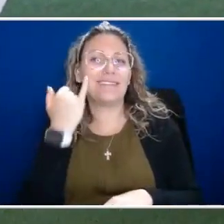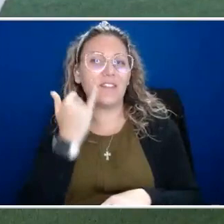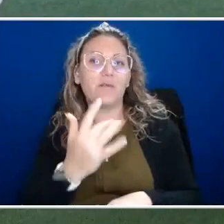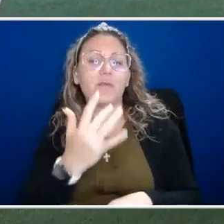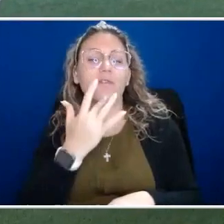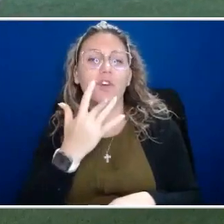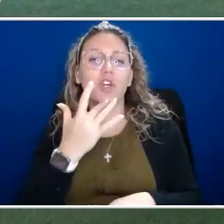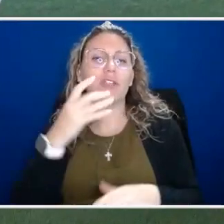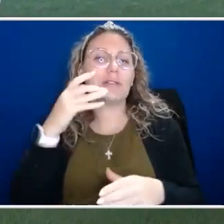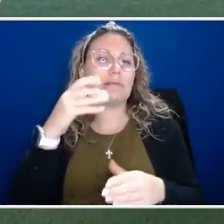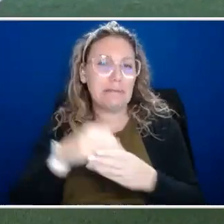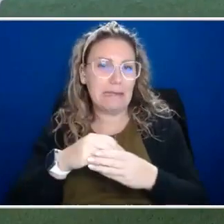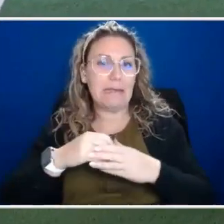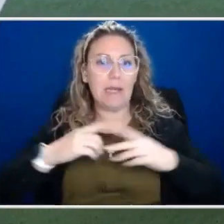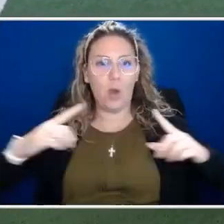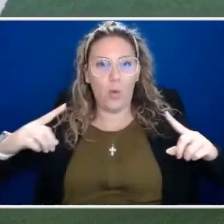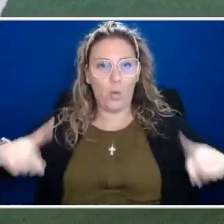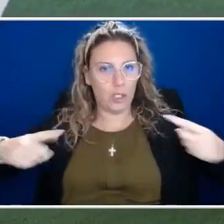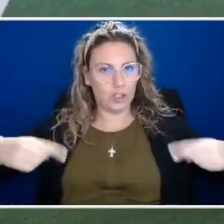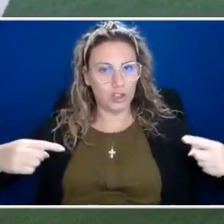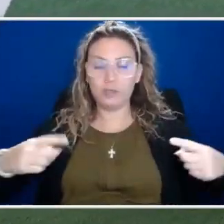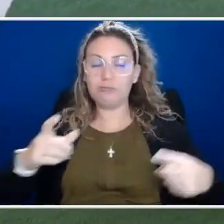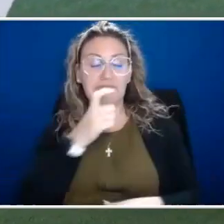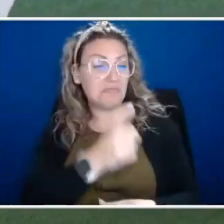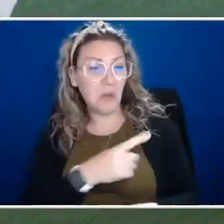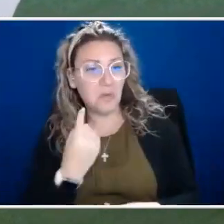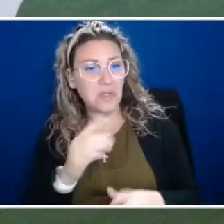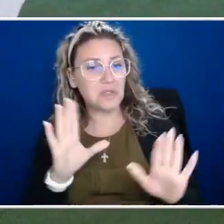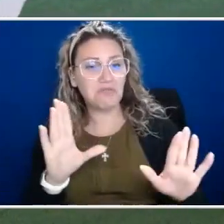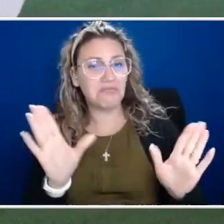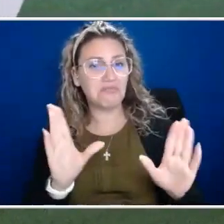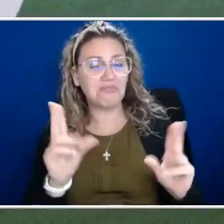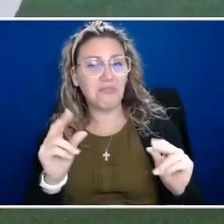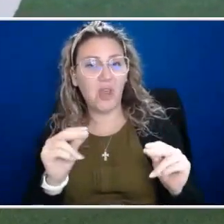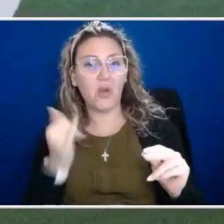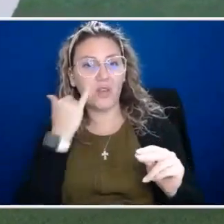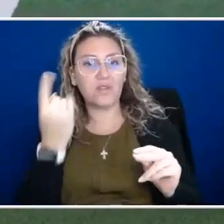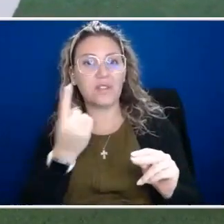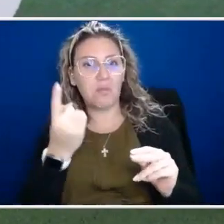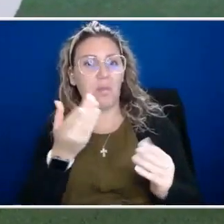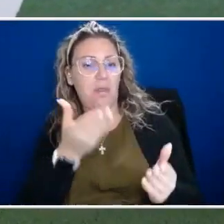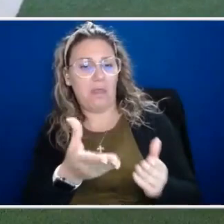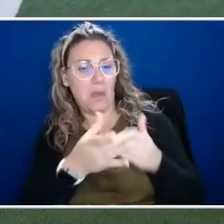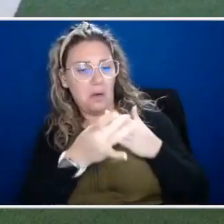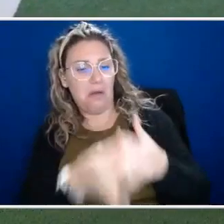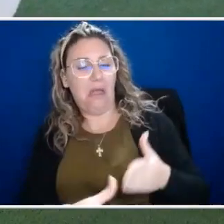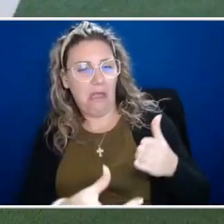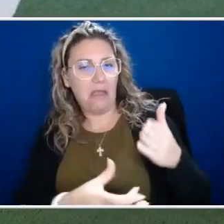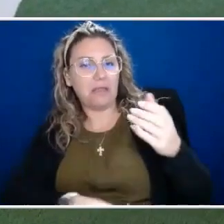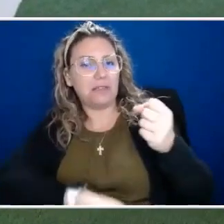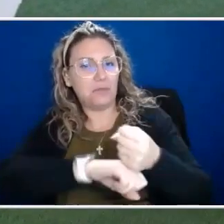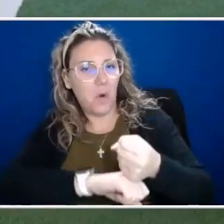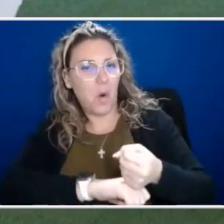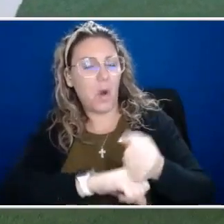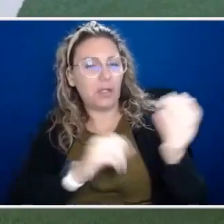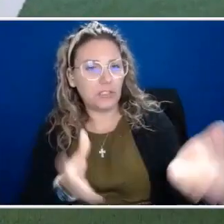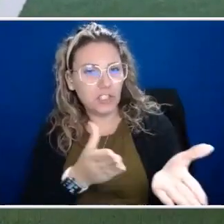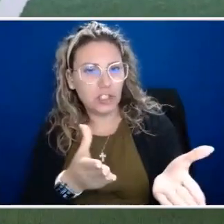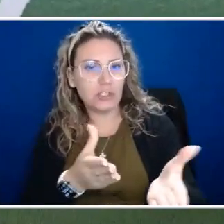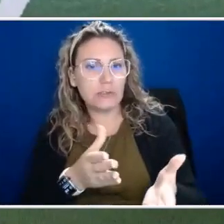don't think it's too risky, especially if you have someone there to kind of work with you and encourage you, catch you if you get off balance a little